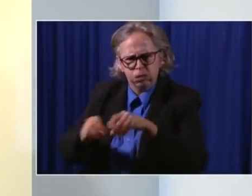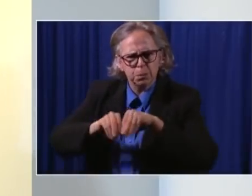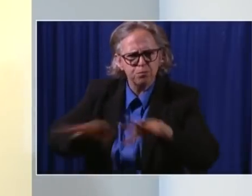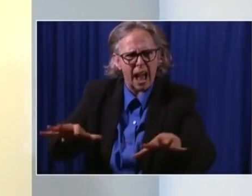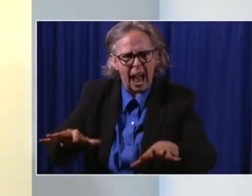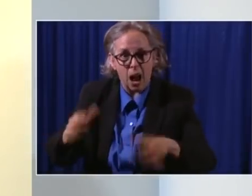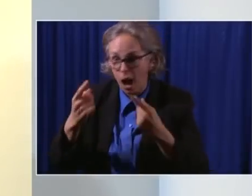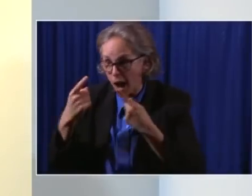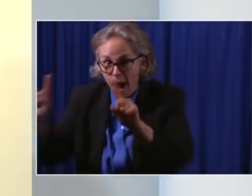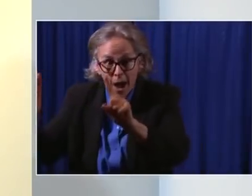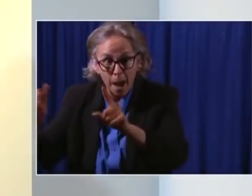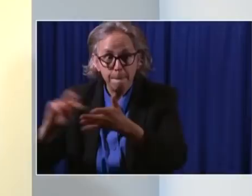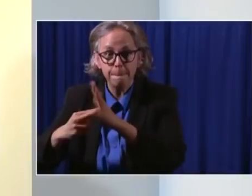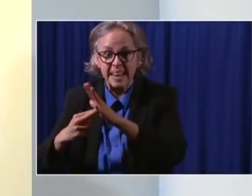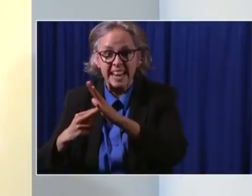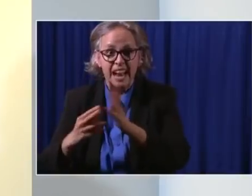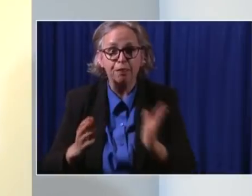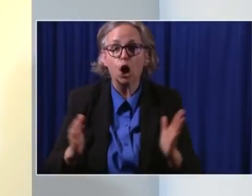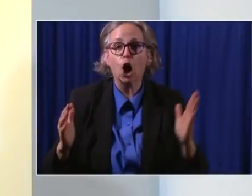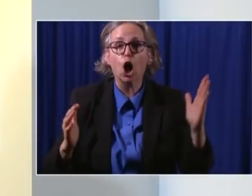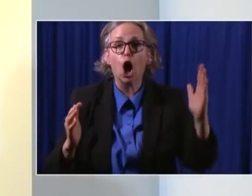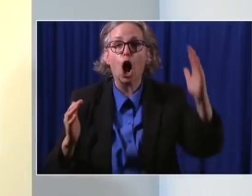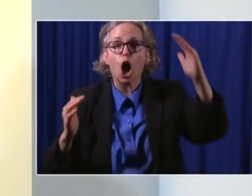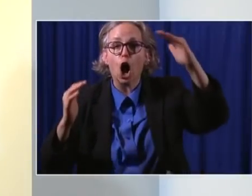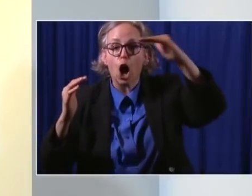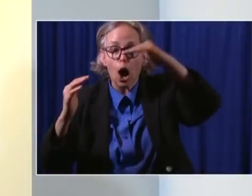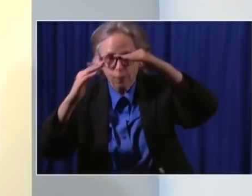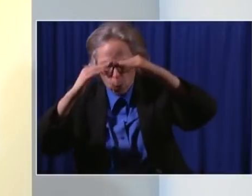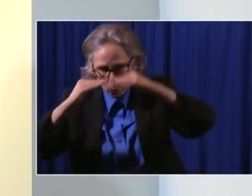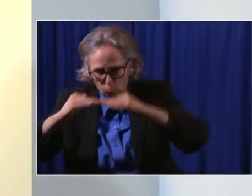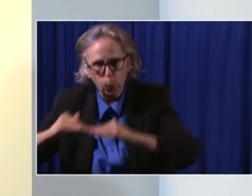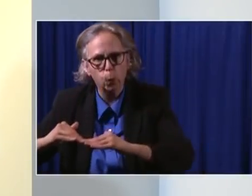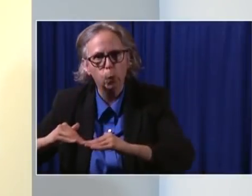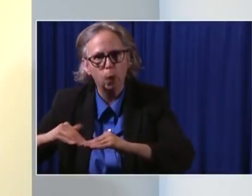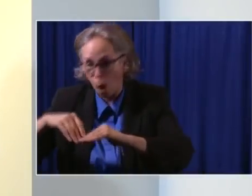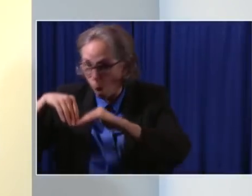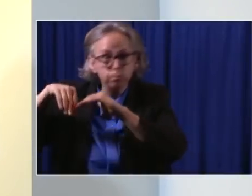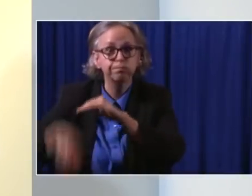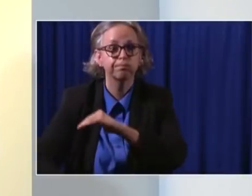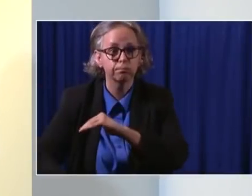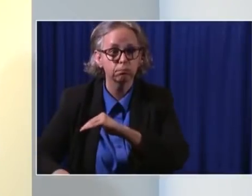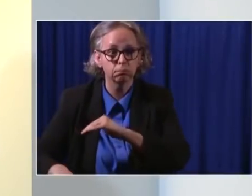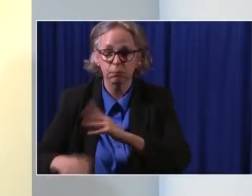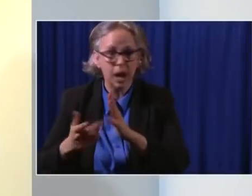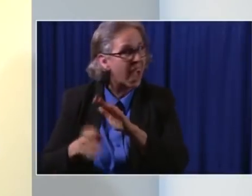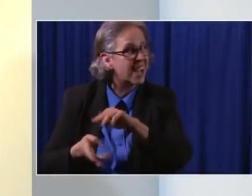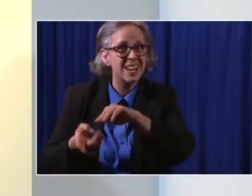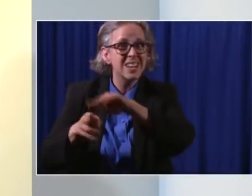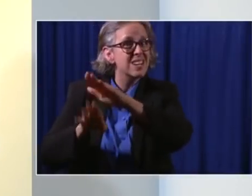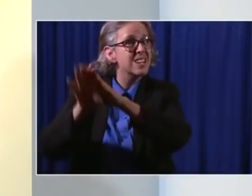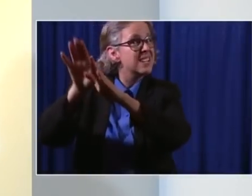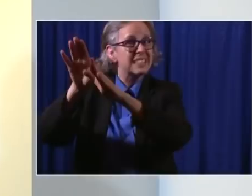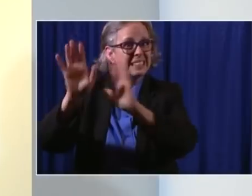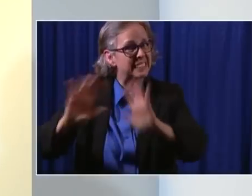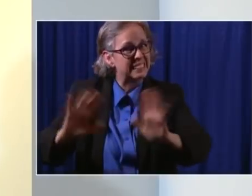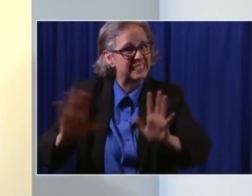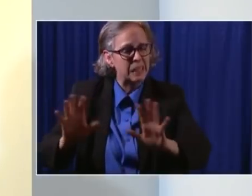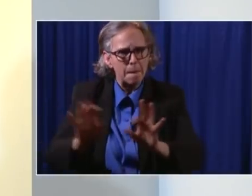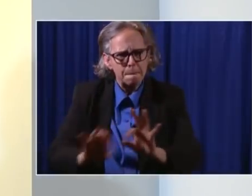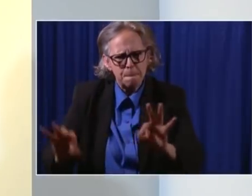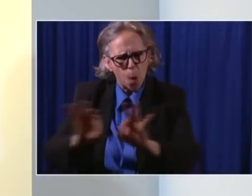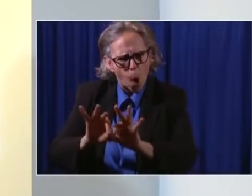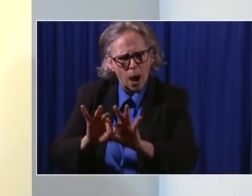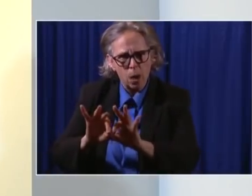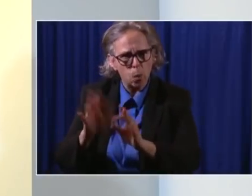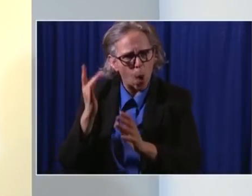up, but in the other direction as we're experiencing this surge. It's incredibly important to keep businesses open and